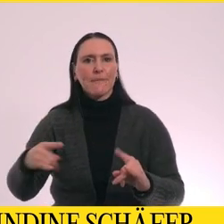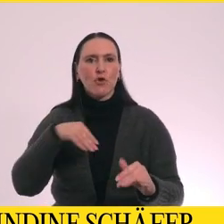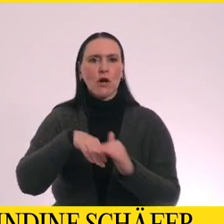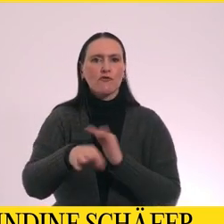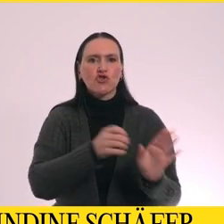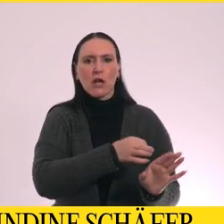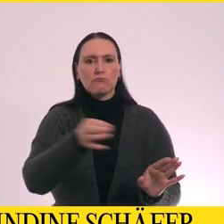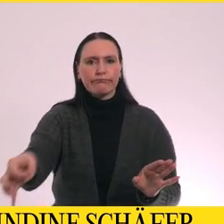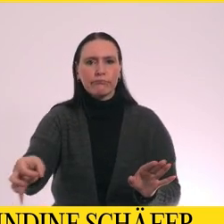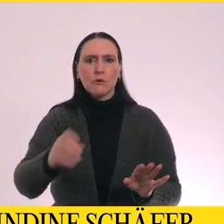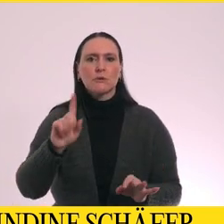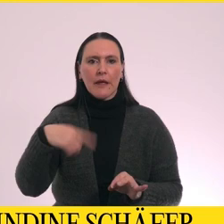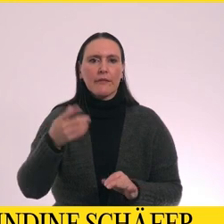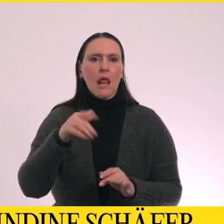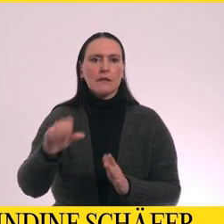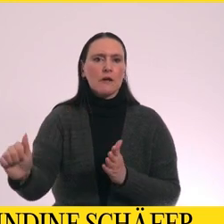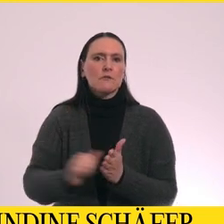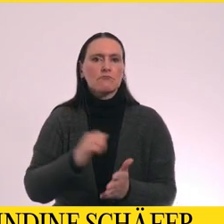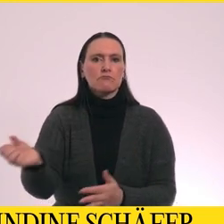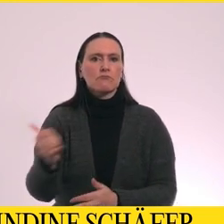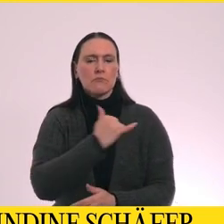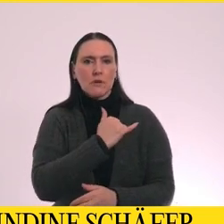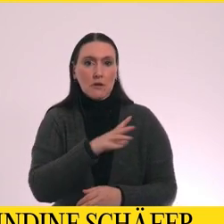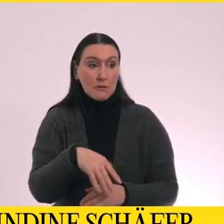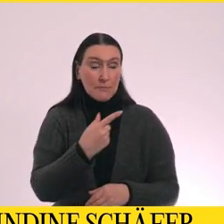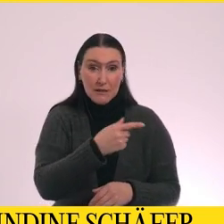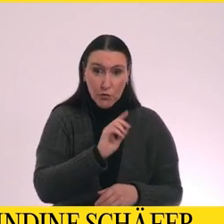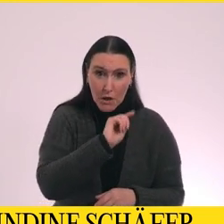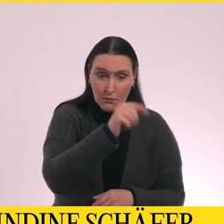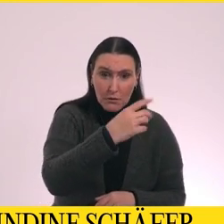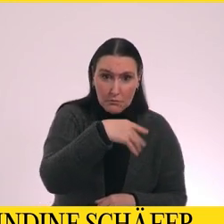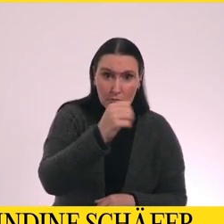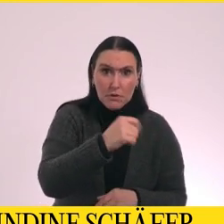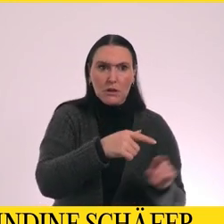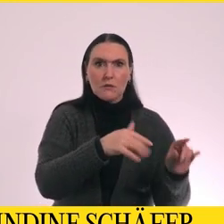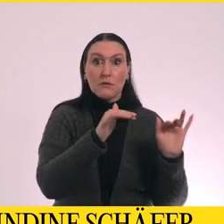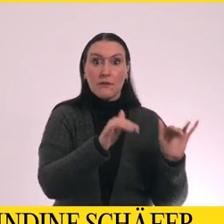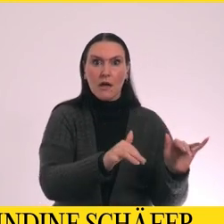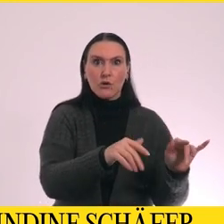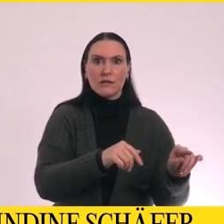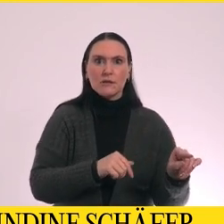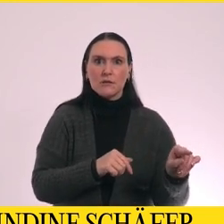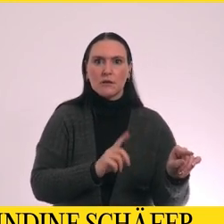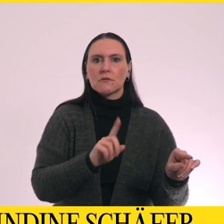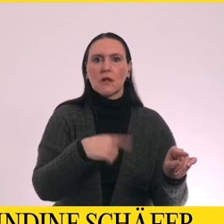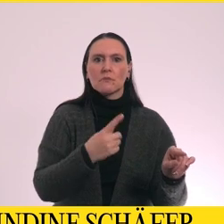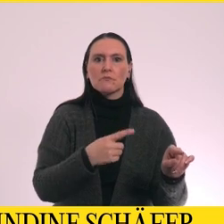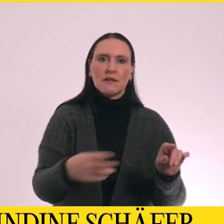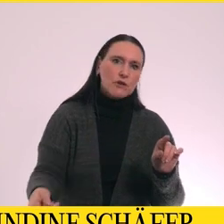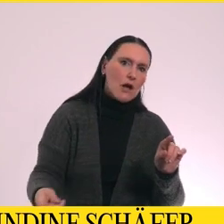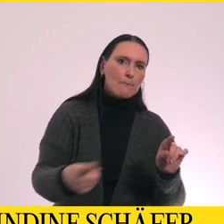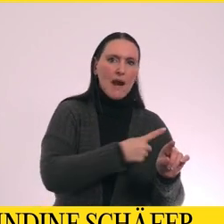and they win their case and they get their residency prolonged, then they come back to the point zero. So those